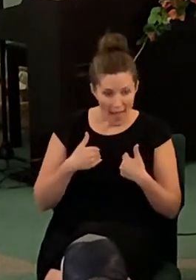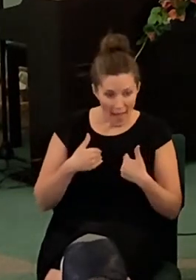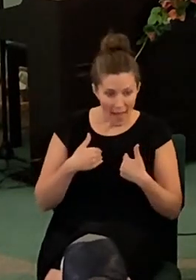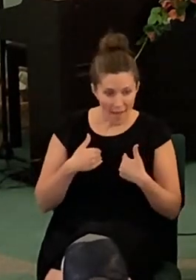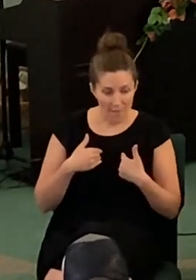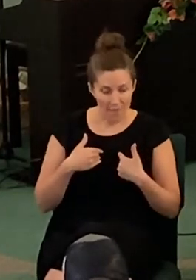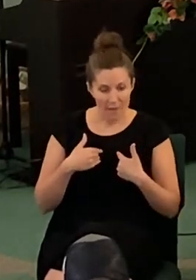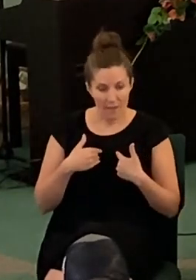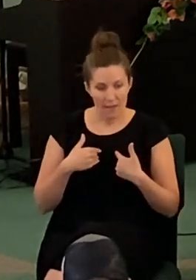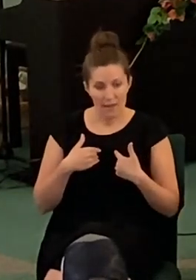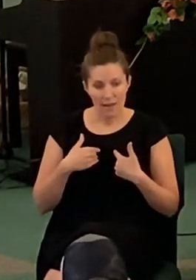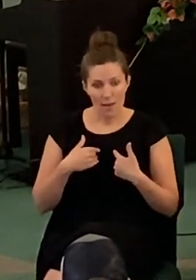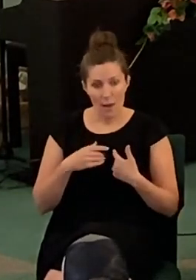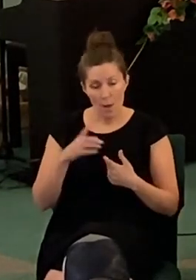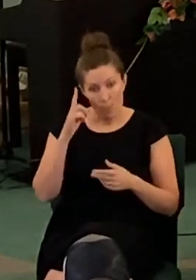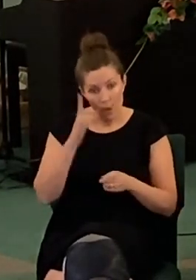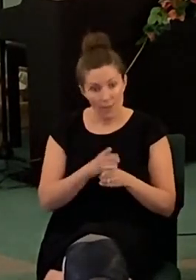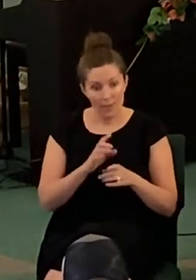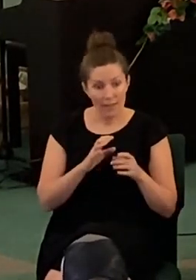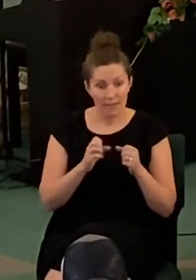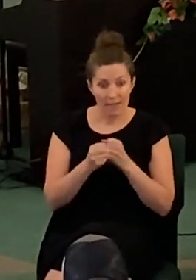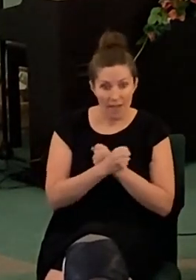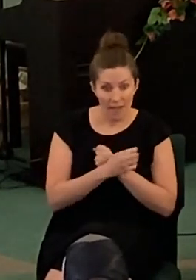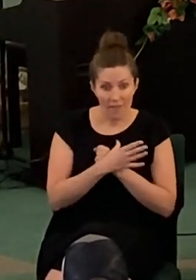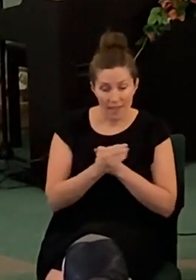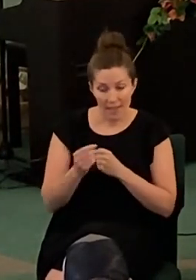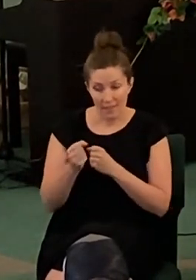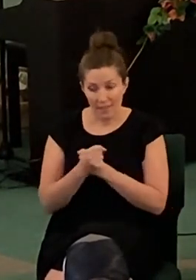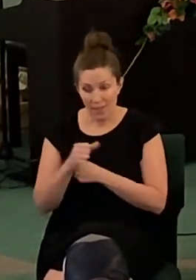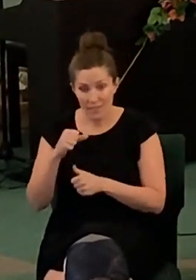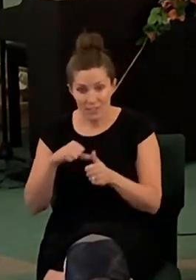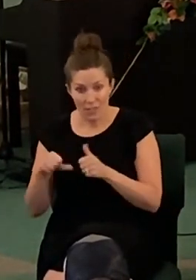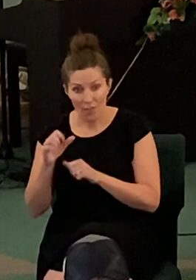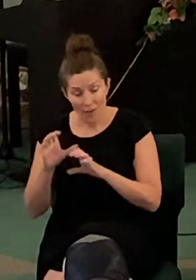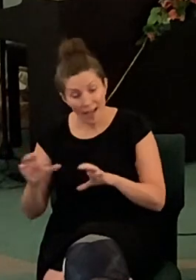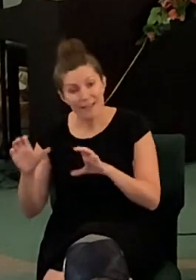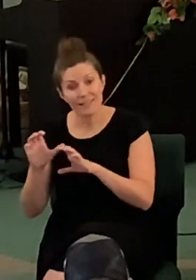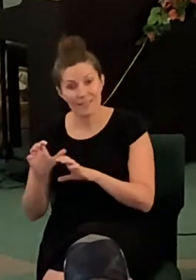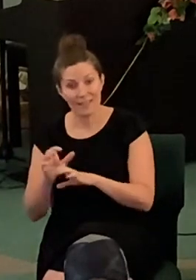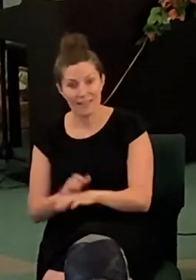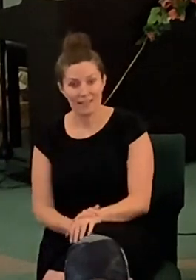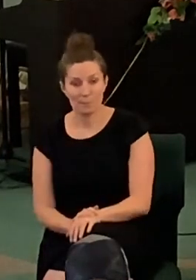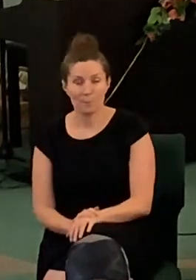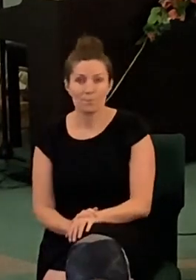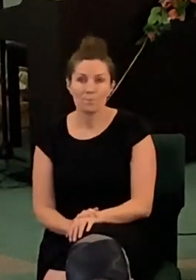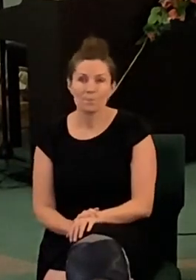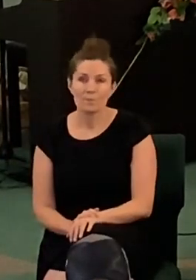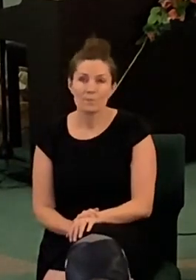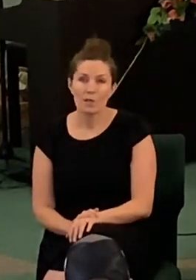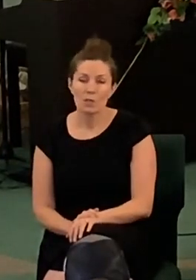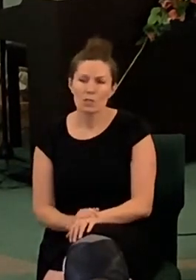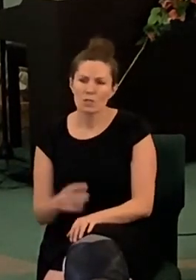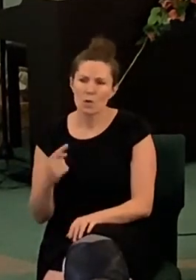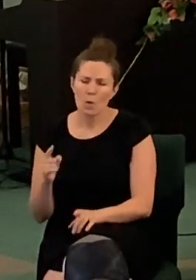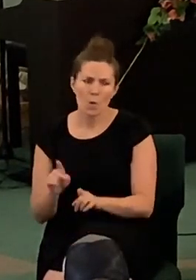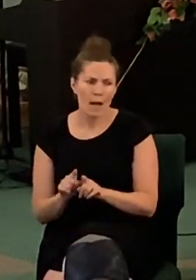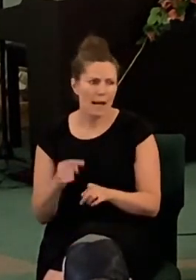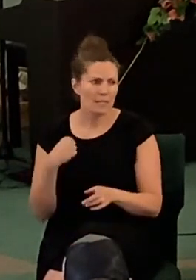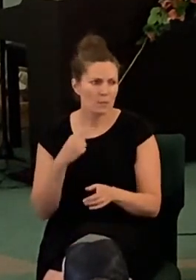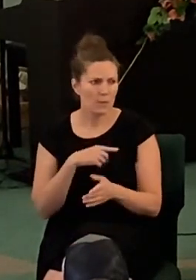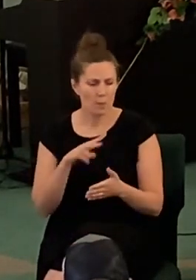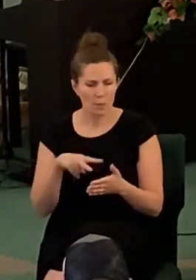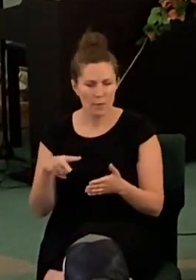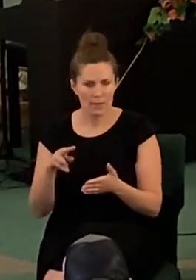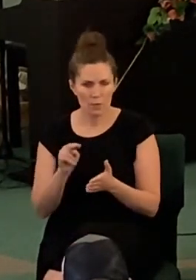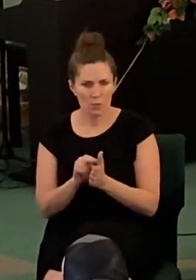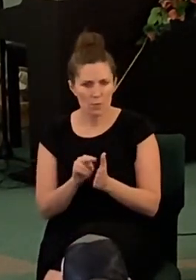actively do love to one another, is what he's saying. And as we read the New Testament letters